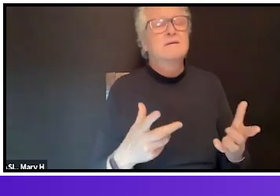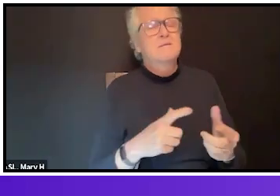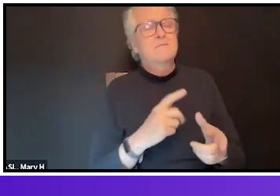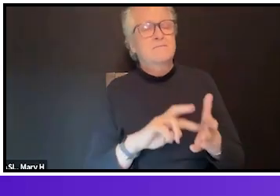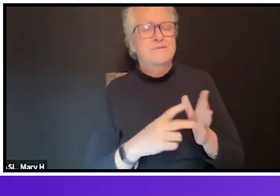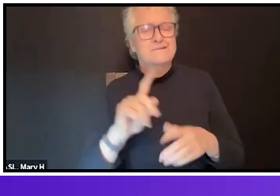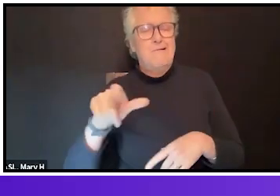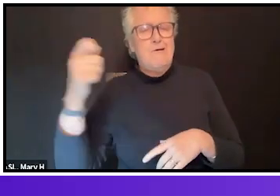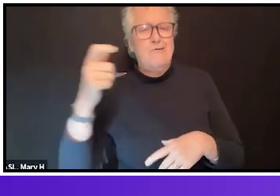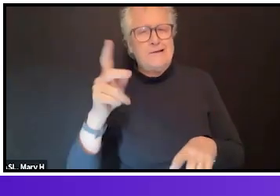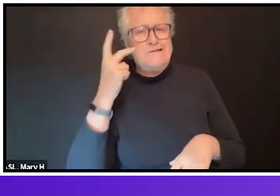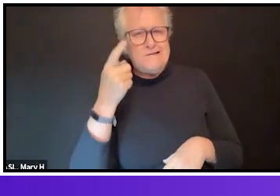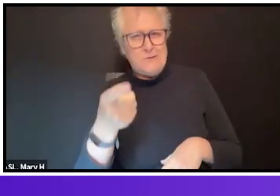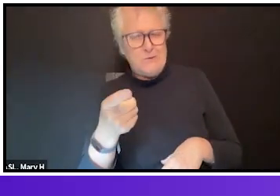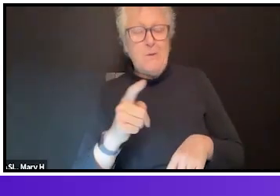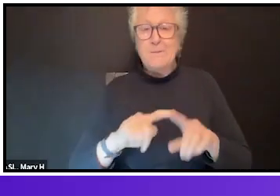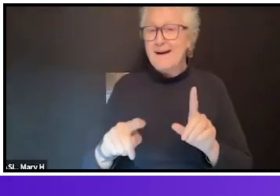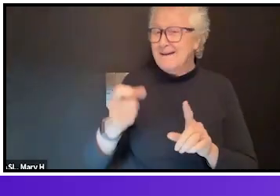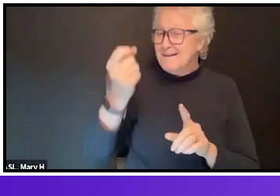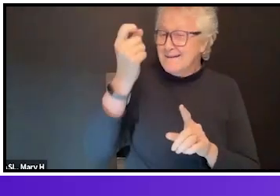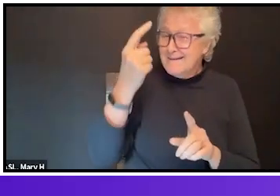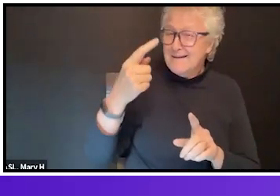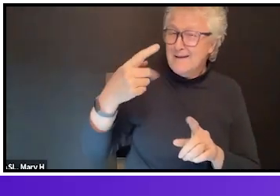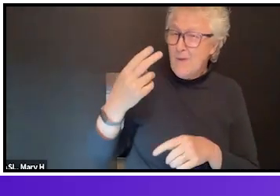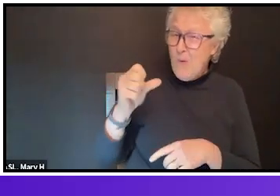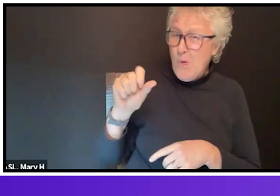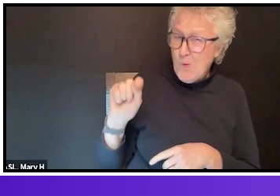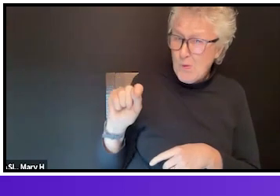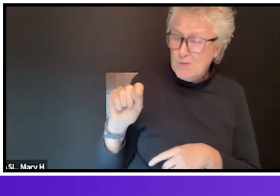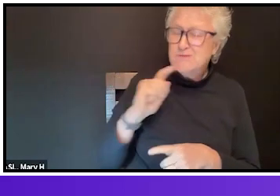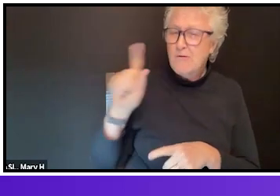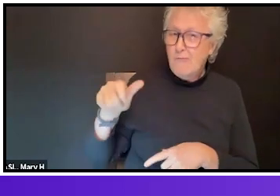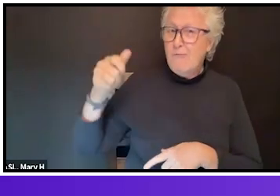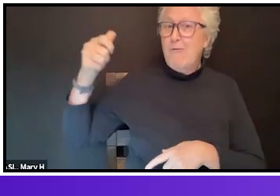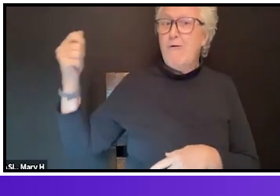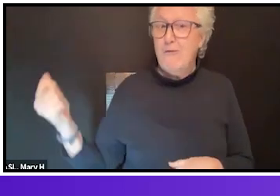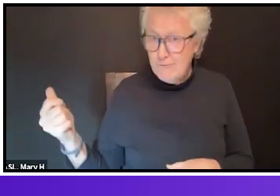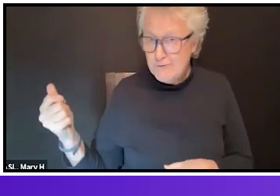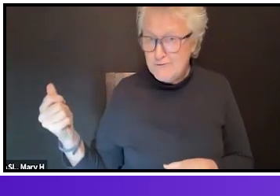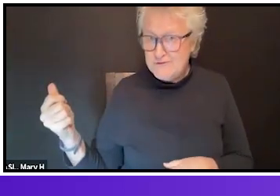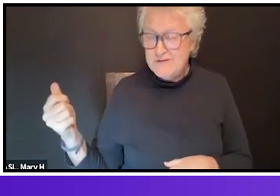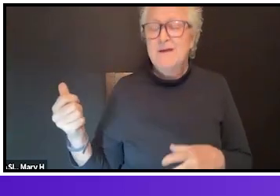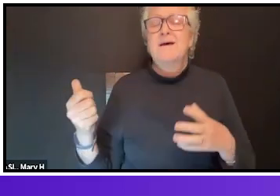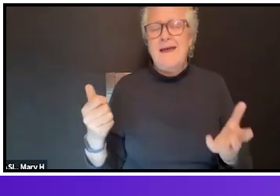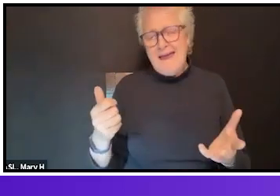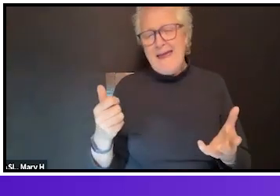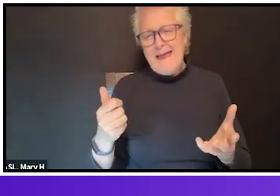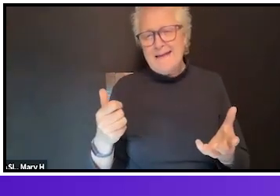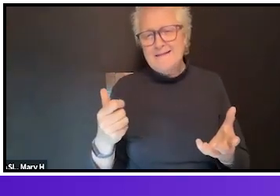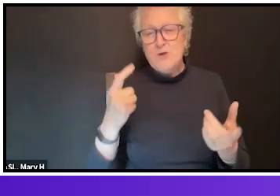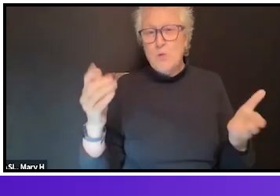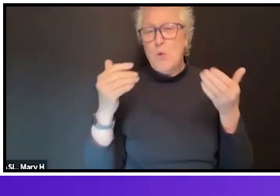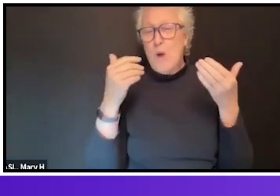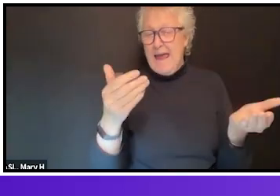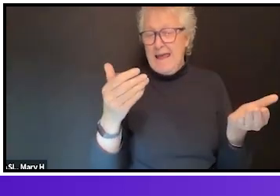If the host or other panelists decide to record, live stream, or archive the webinar after you unmute, your participation will be included. So click the